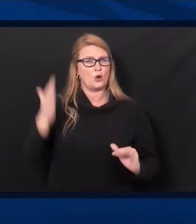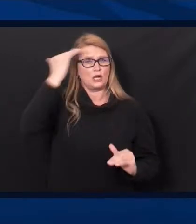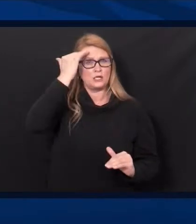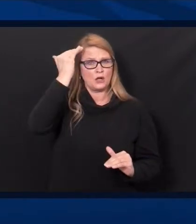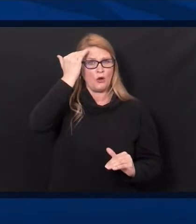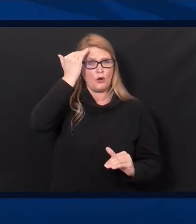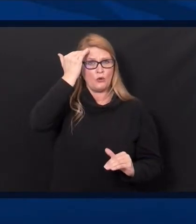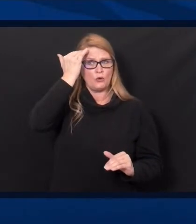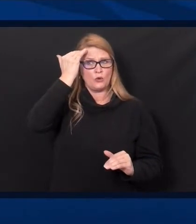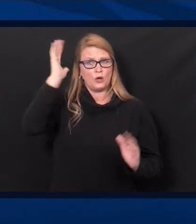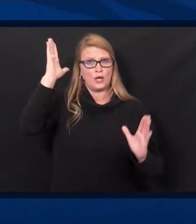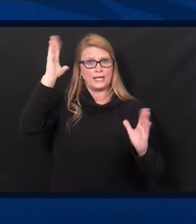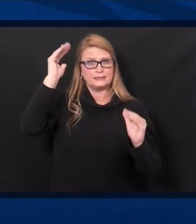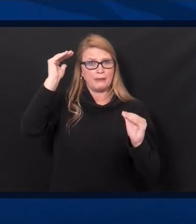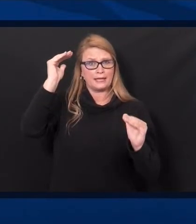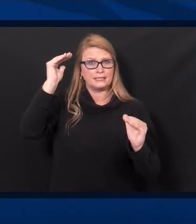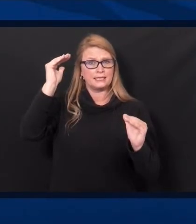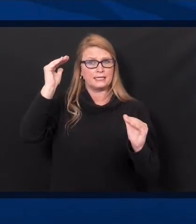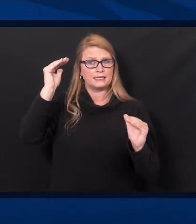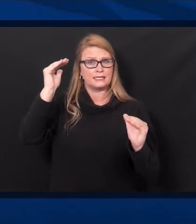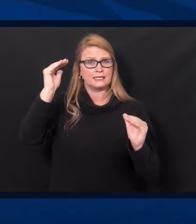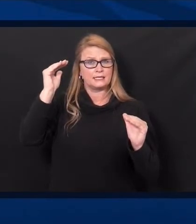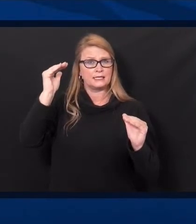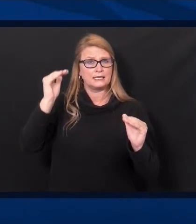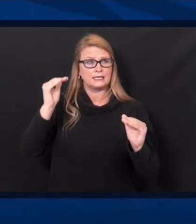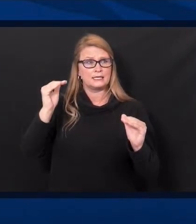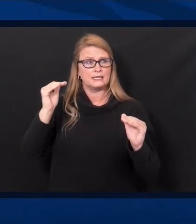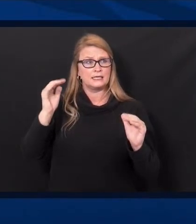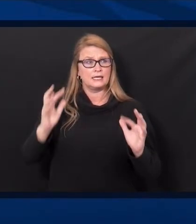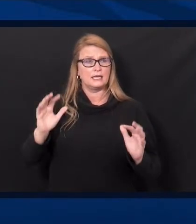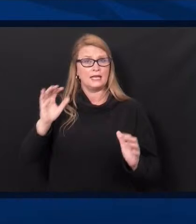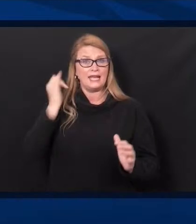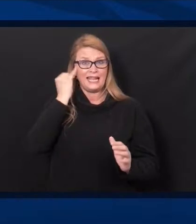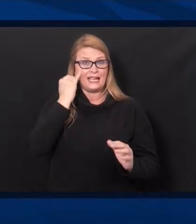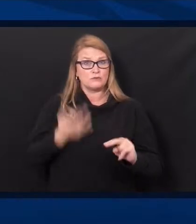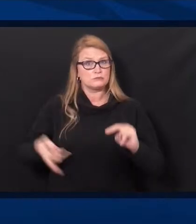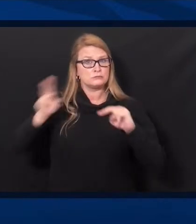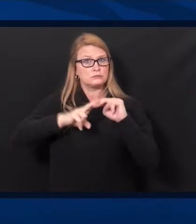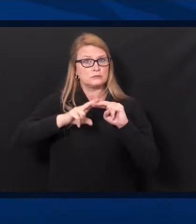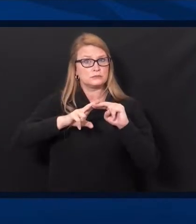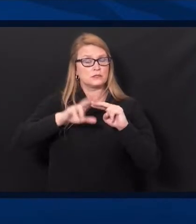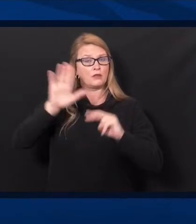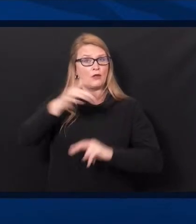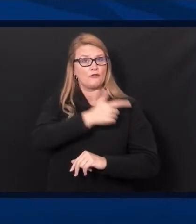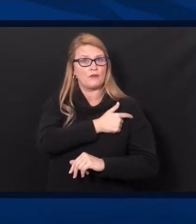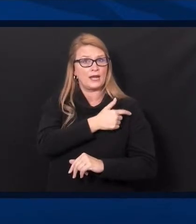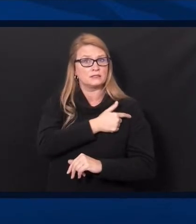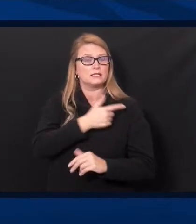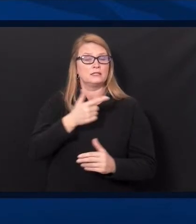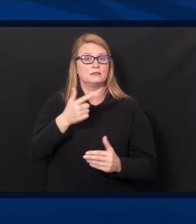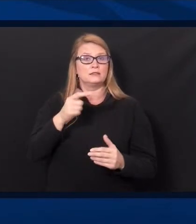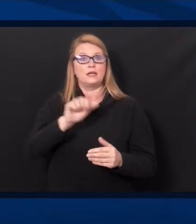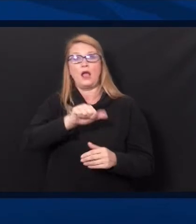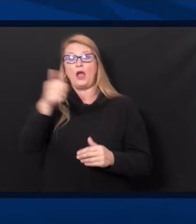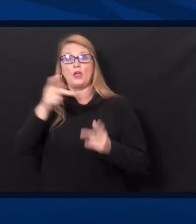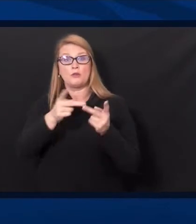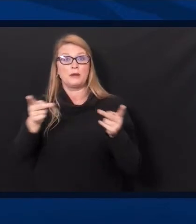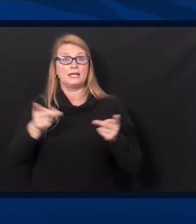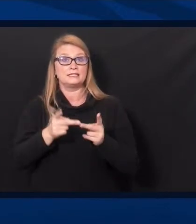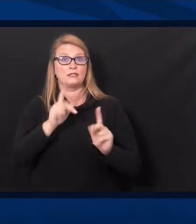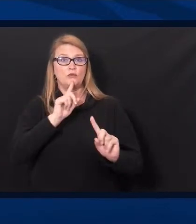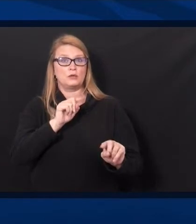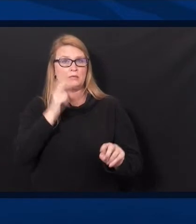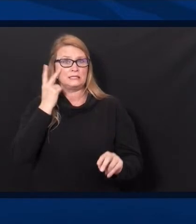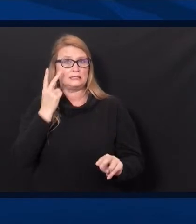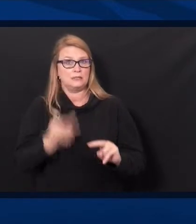expecting a big boost in vaccine allocation? Some places are reporting that they're going to see a good jump in